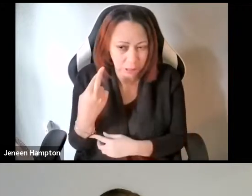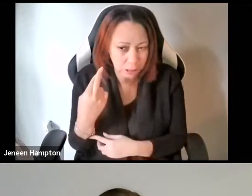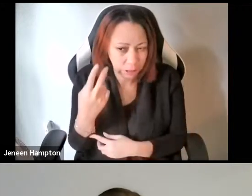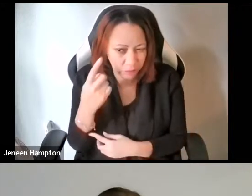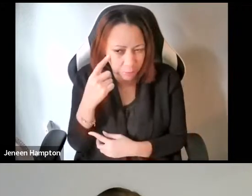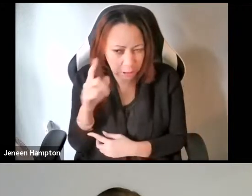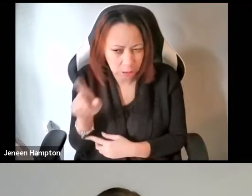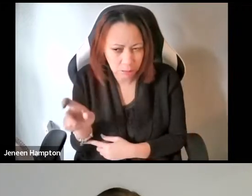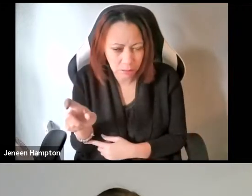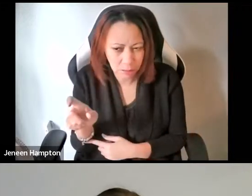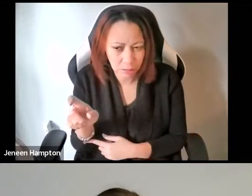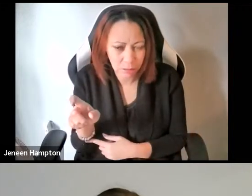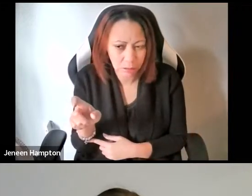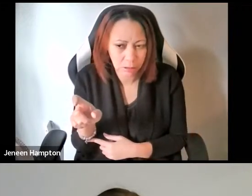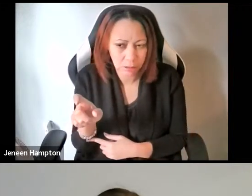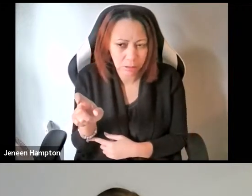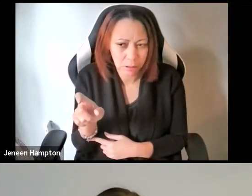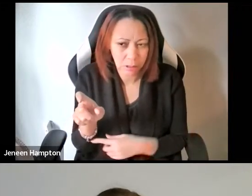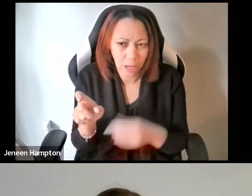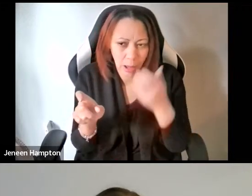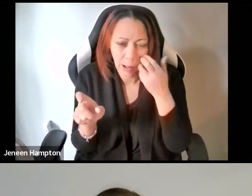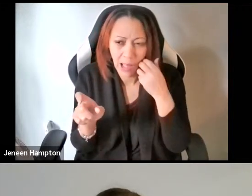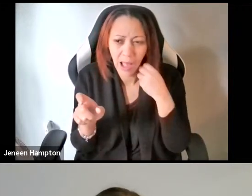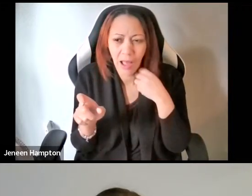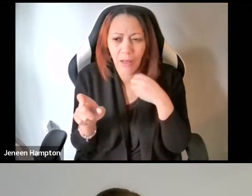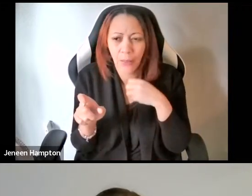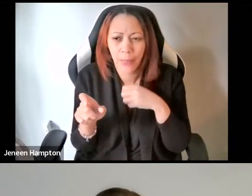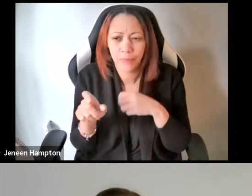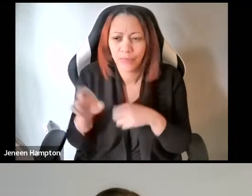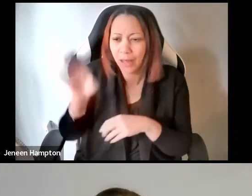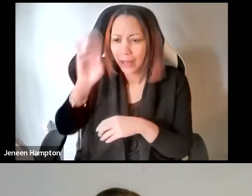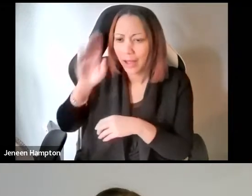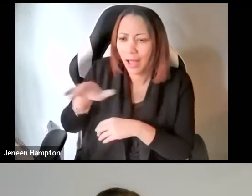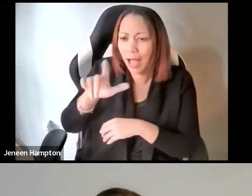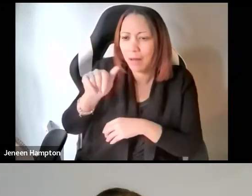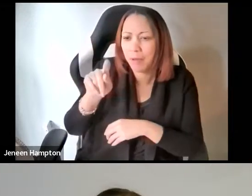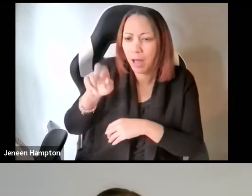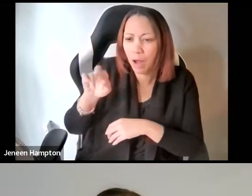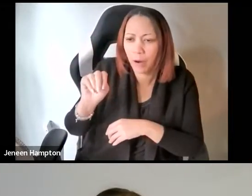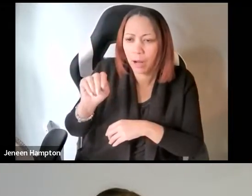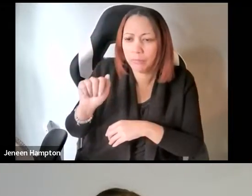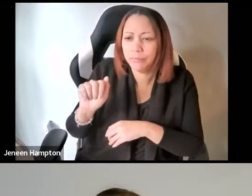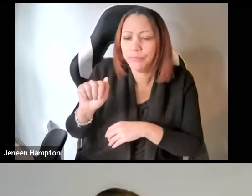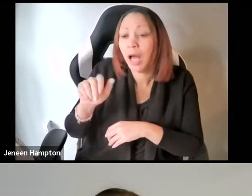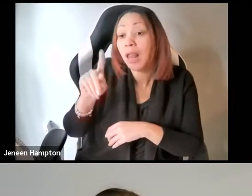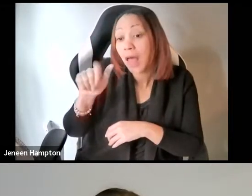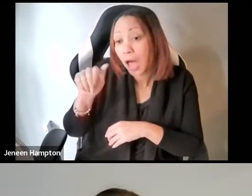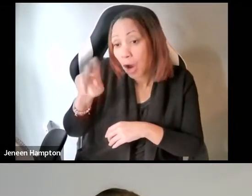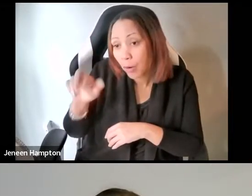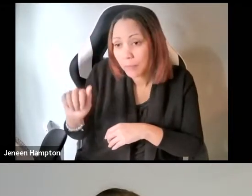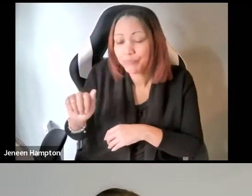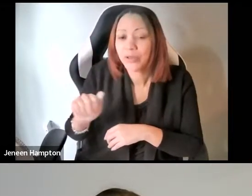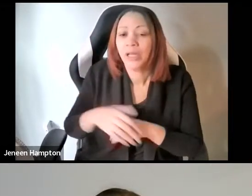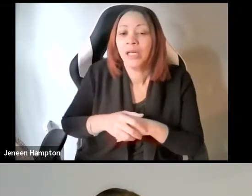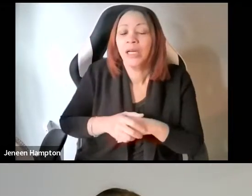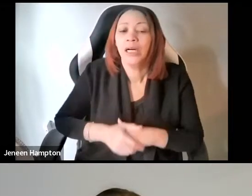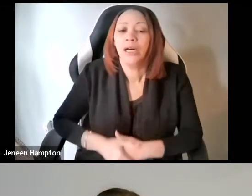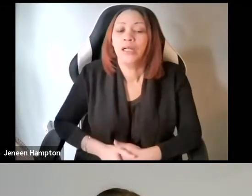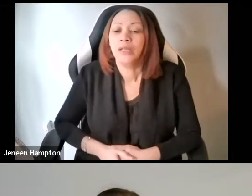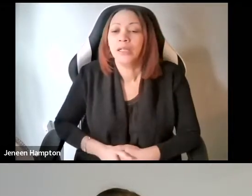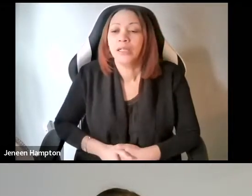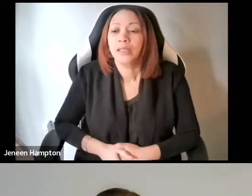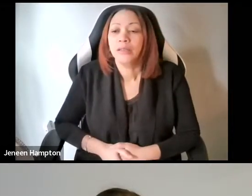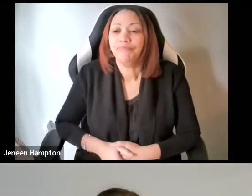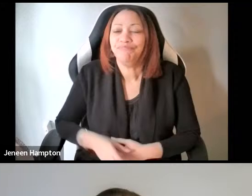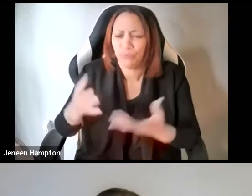sense. I think that's a really, hi, I'm Lara Marita. Sorry, I didn't introduce myself the last time I spoke. I think that's a